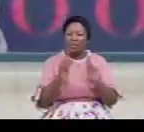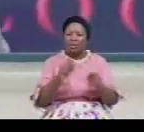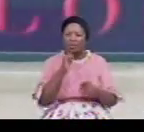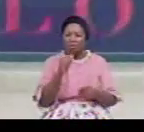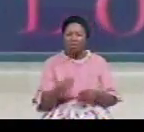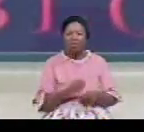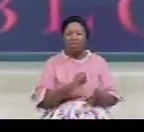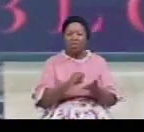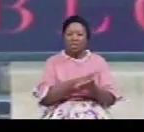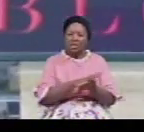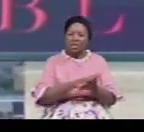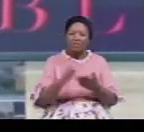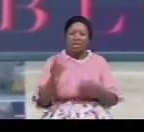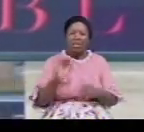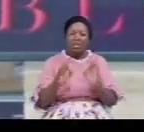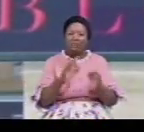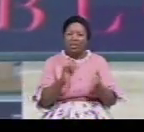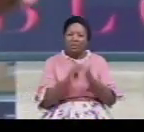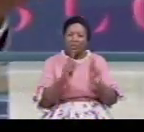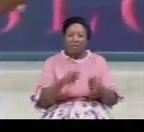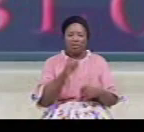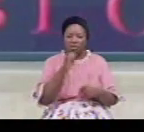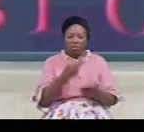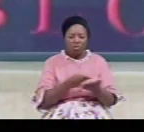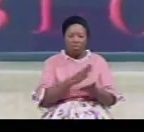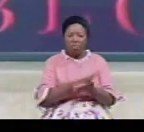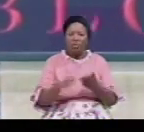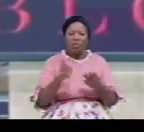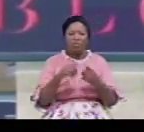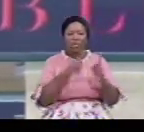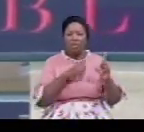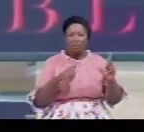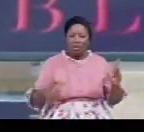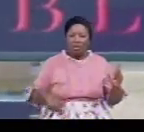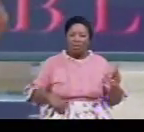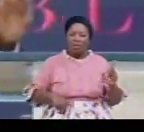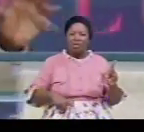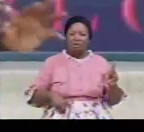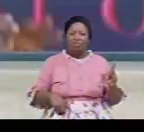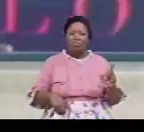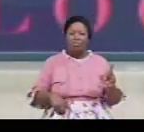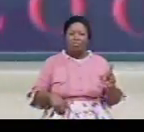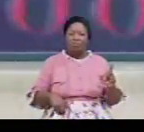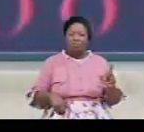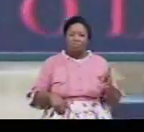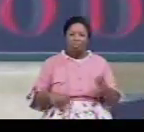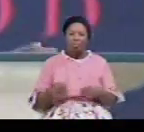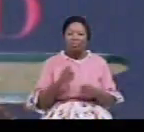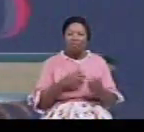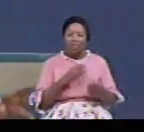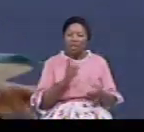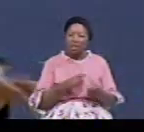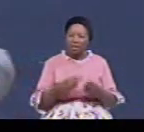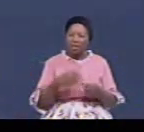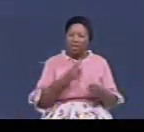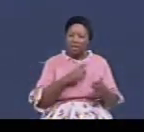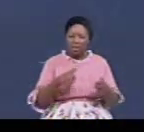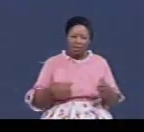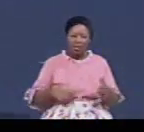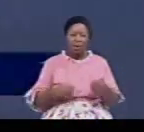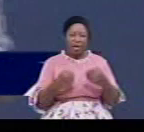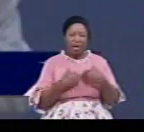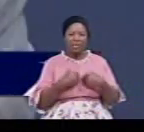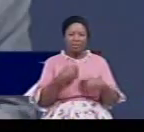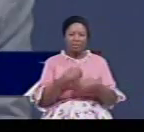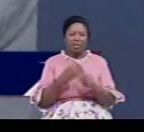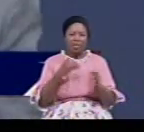he's not holy unto the Lord. Redemption for all through the atonement of Christ. That's